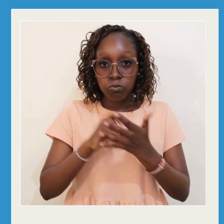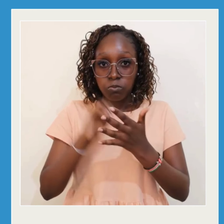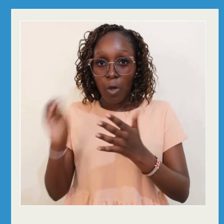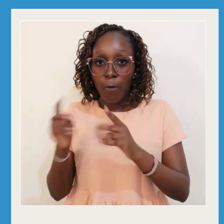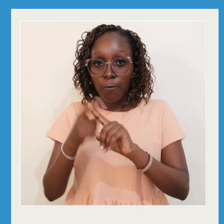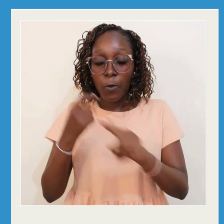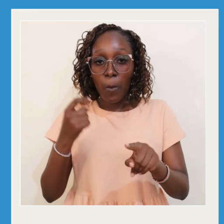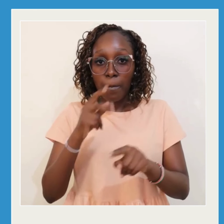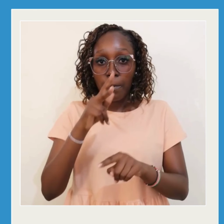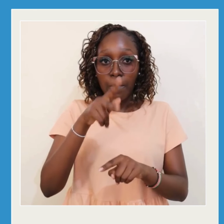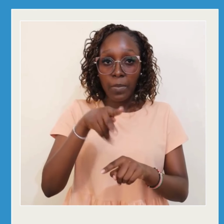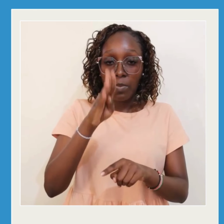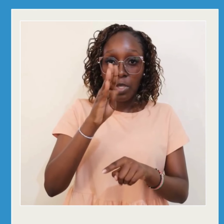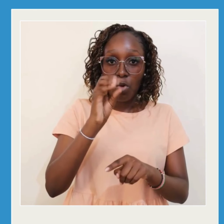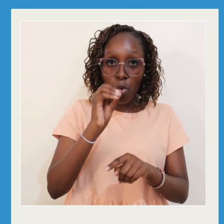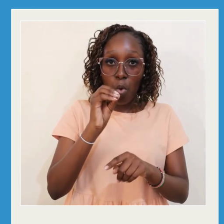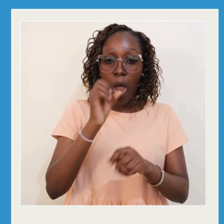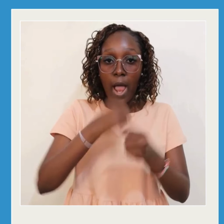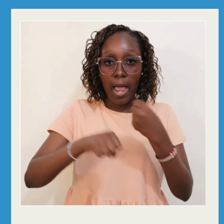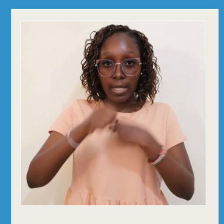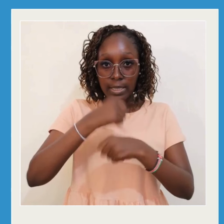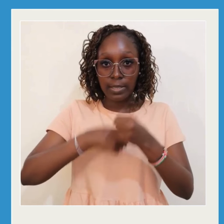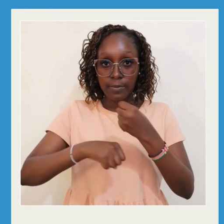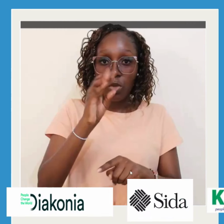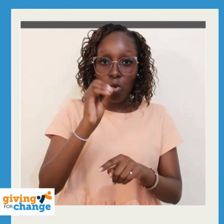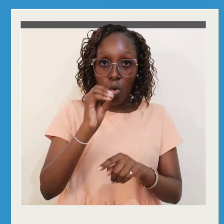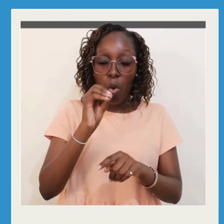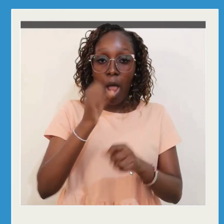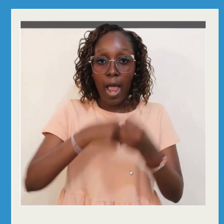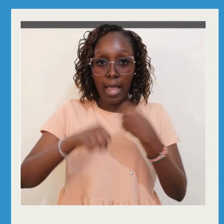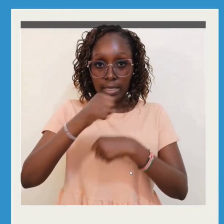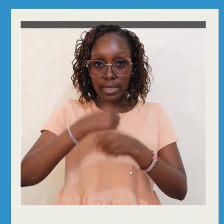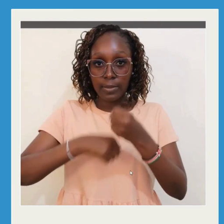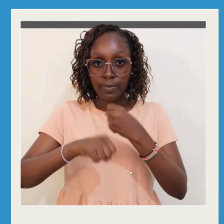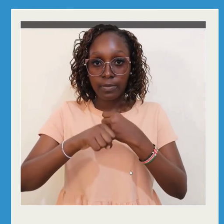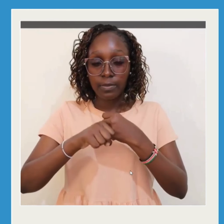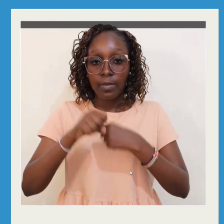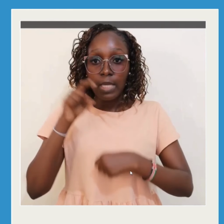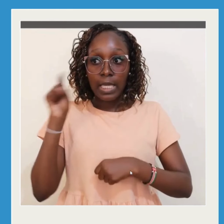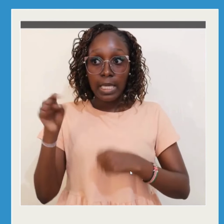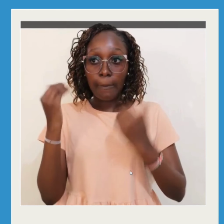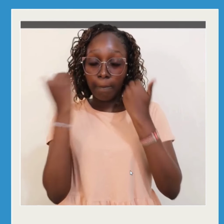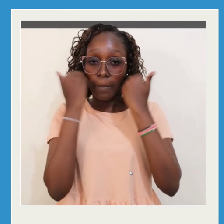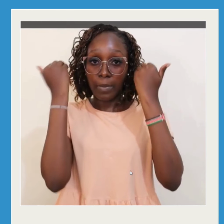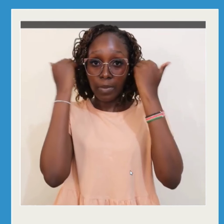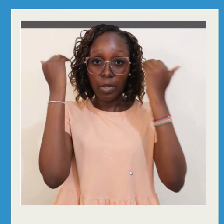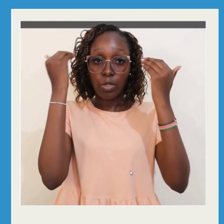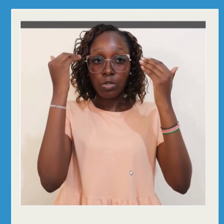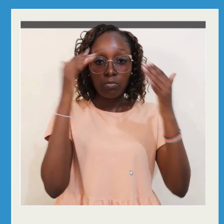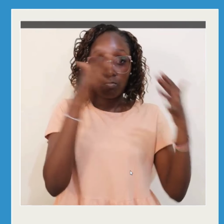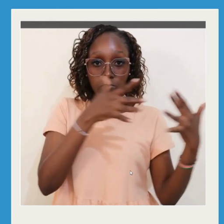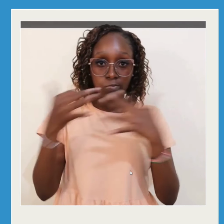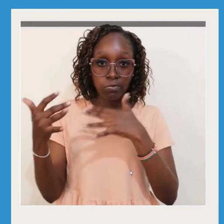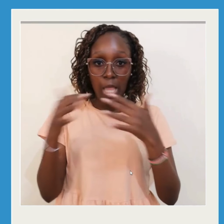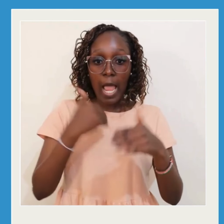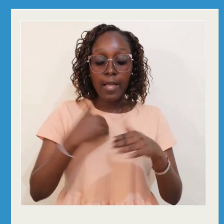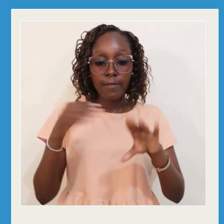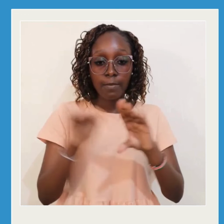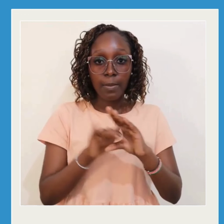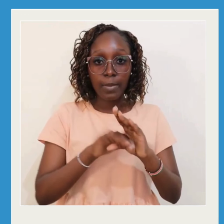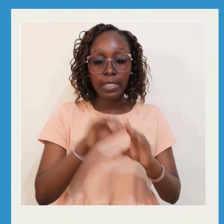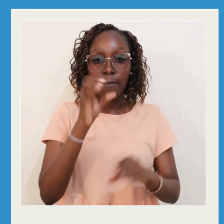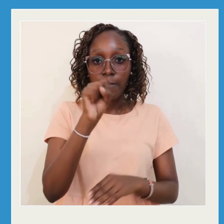and the penalties are outlined in the PBO Act. The Disputes Tribunal shall have a